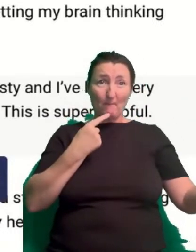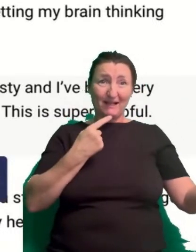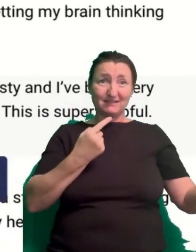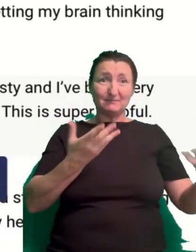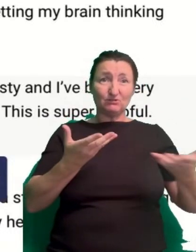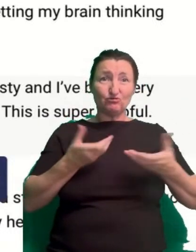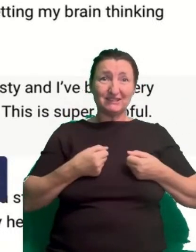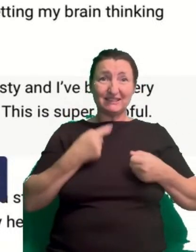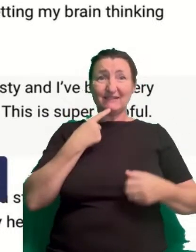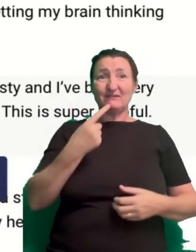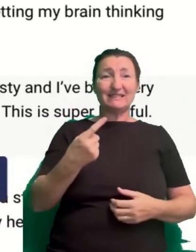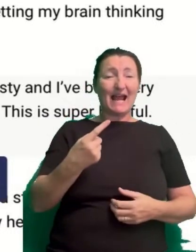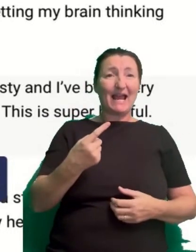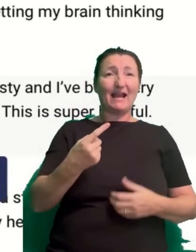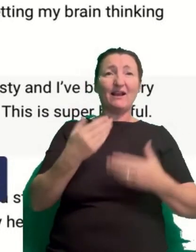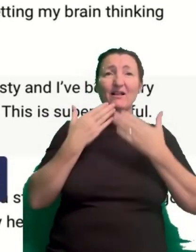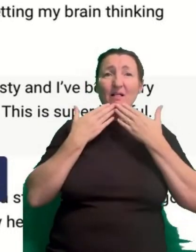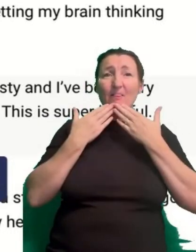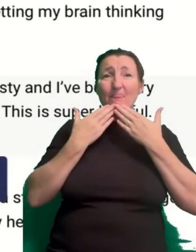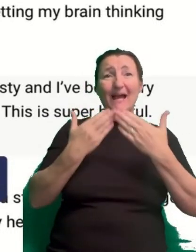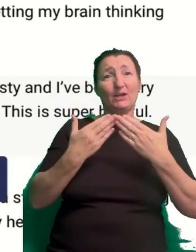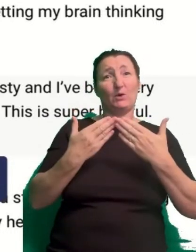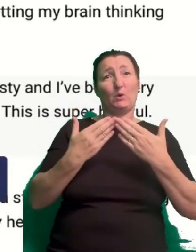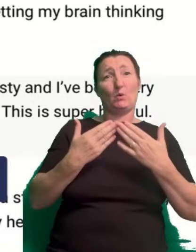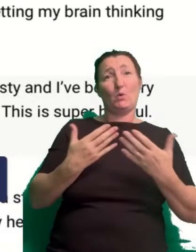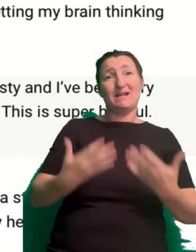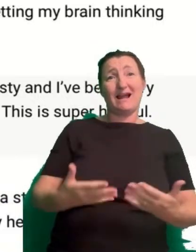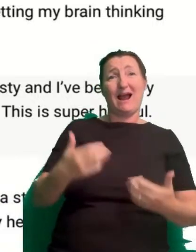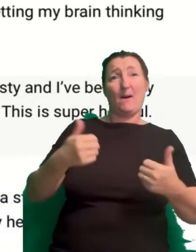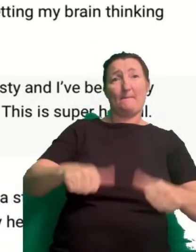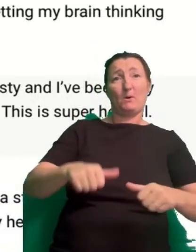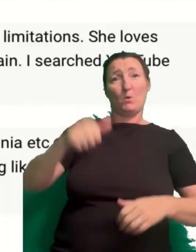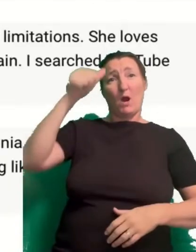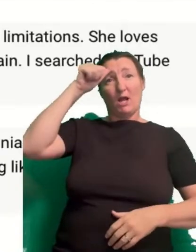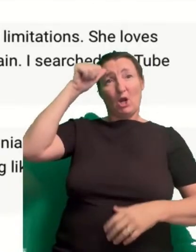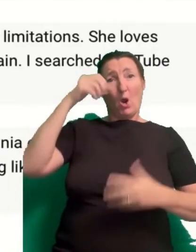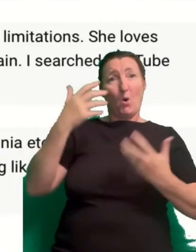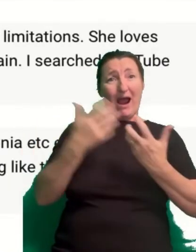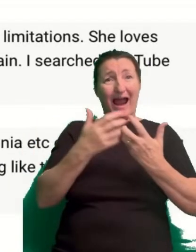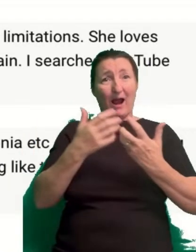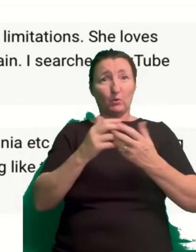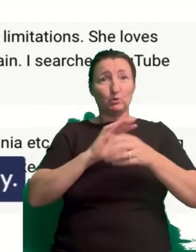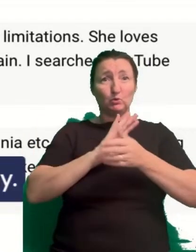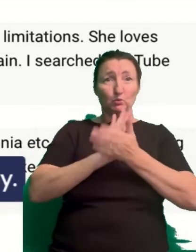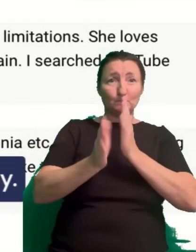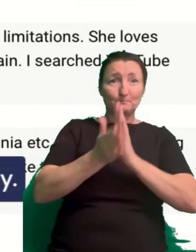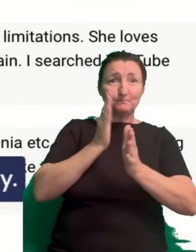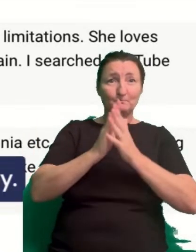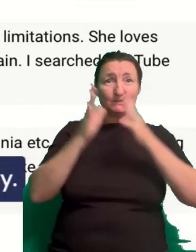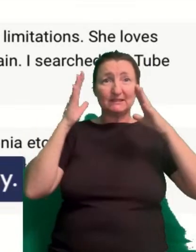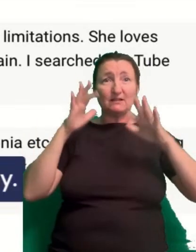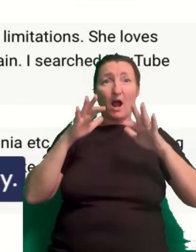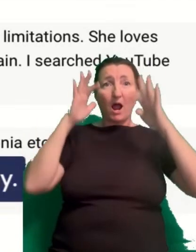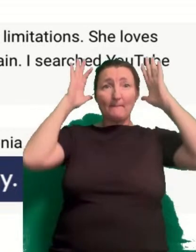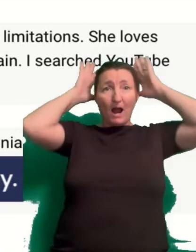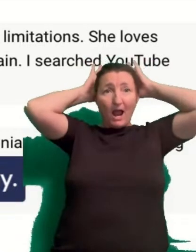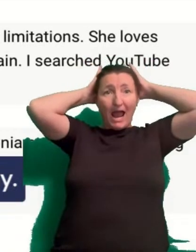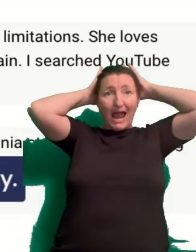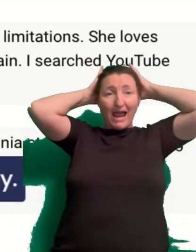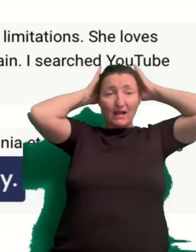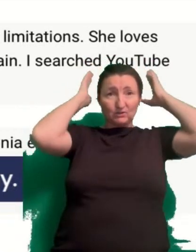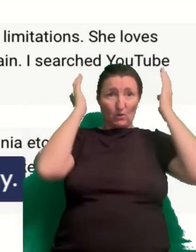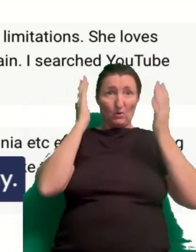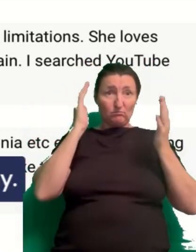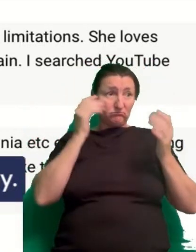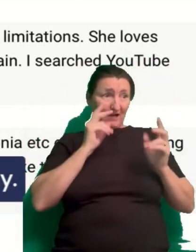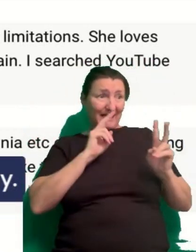have received, saying, "Thank you because now I know how to tie my hair one-handed." So I believe people are using my